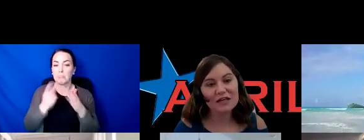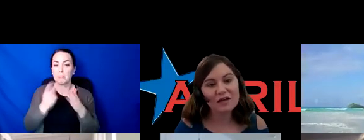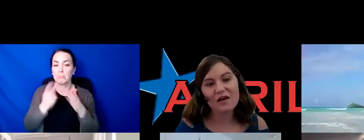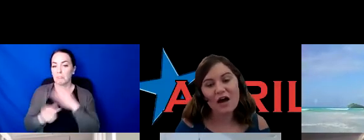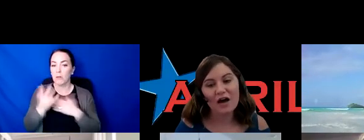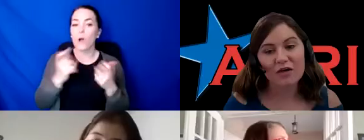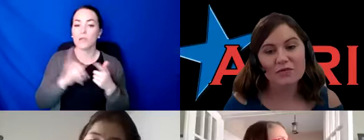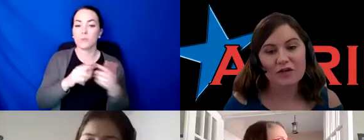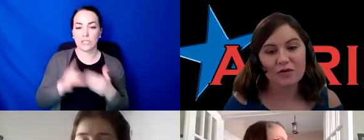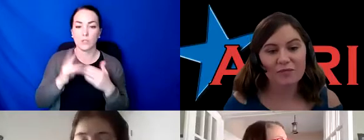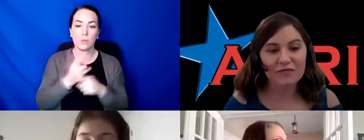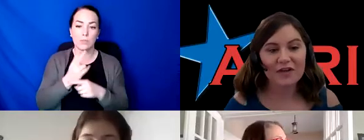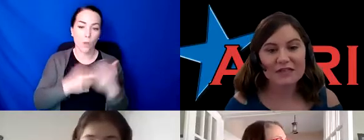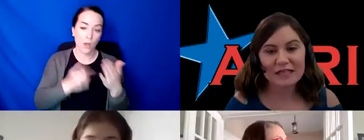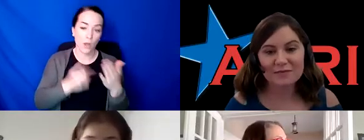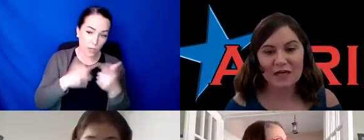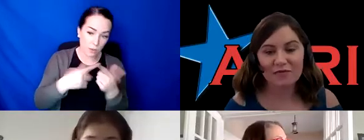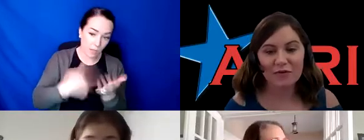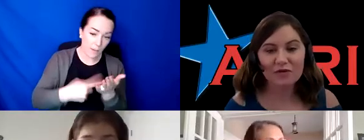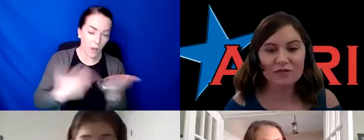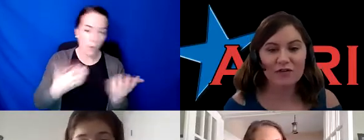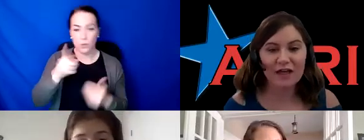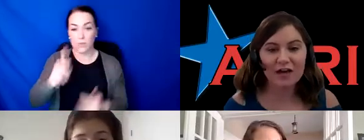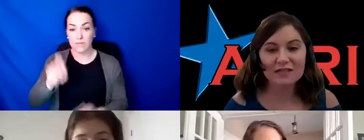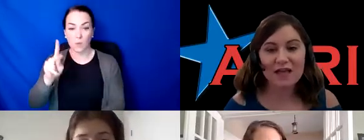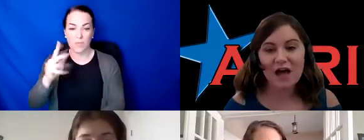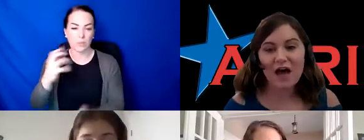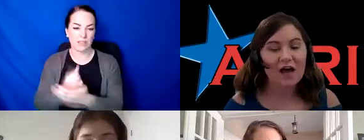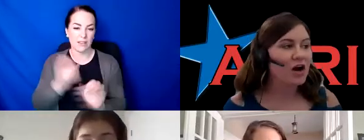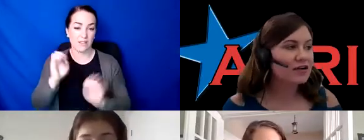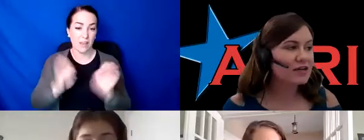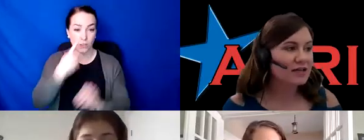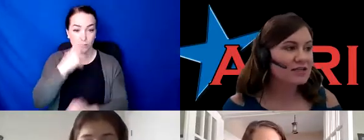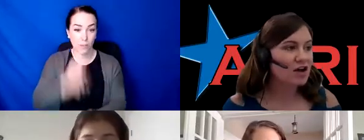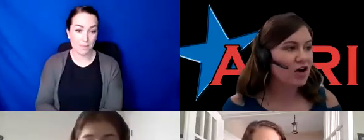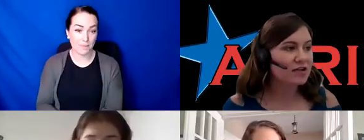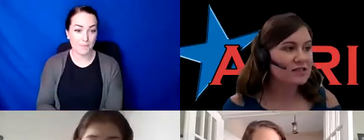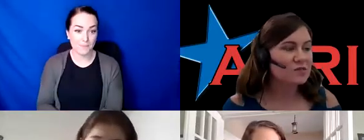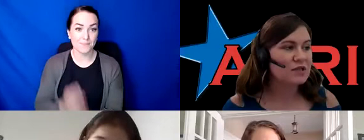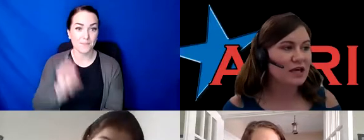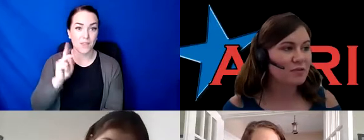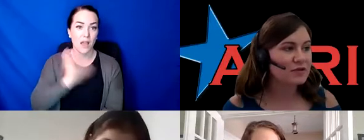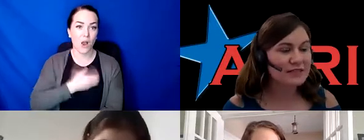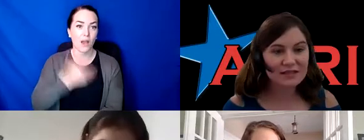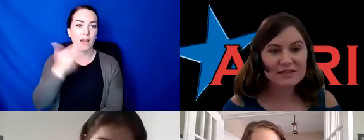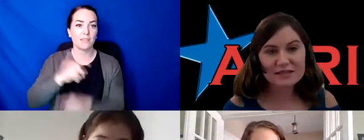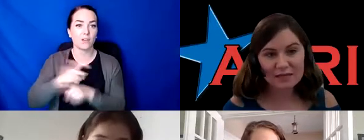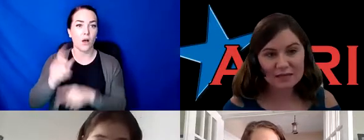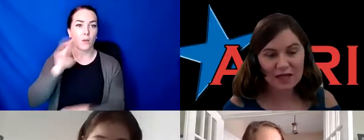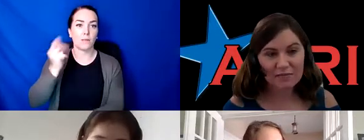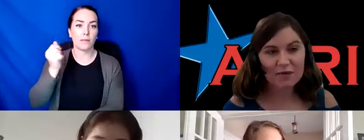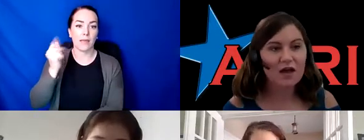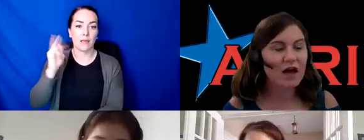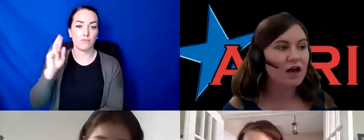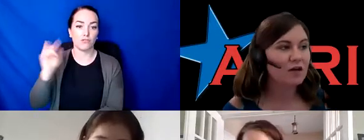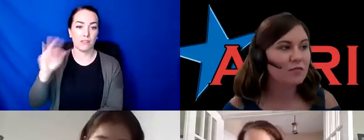you need. So take some time, if you will, fill that out. Our next call is going to be April 6th, same